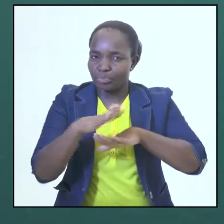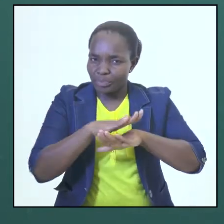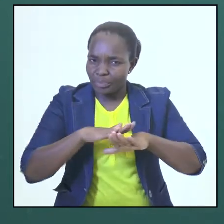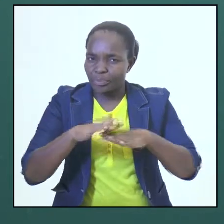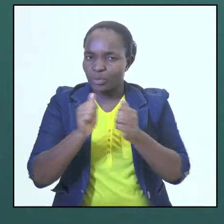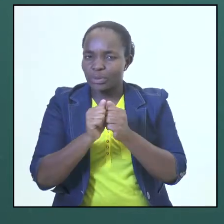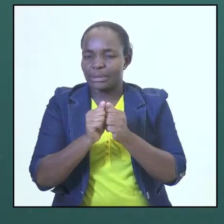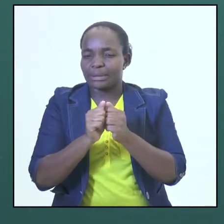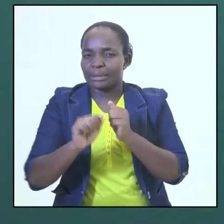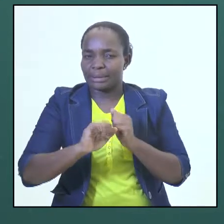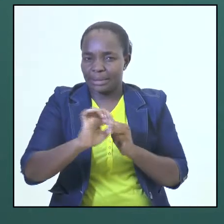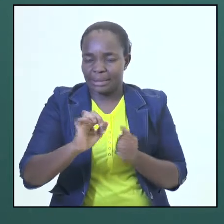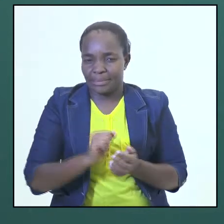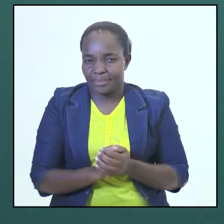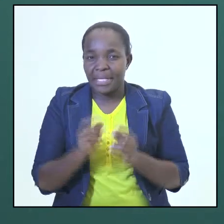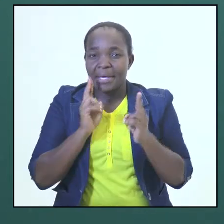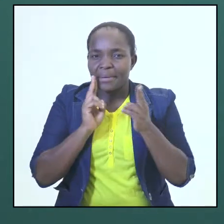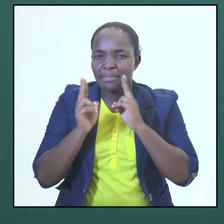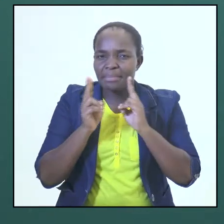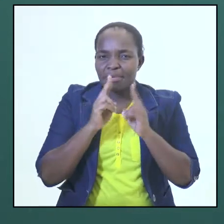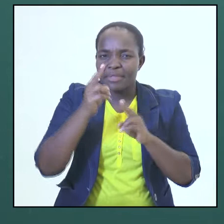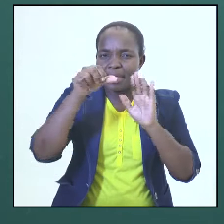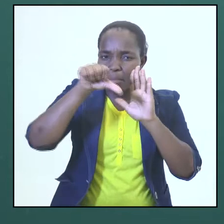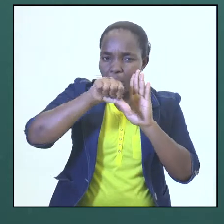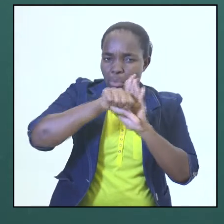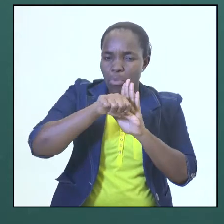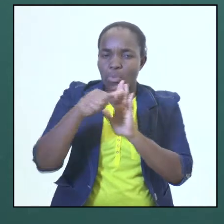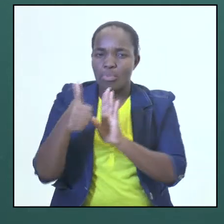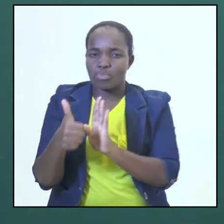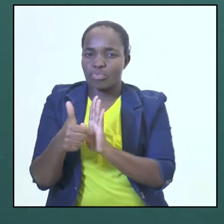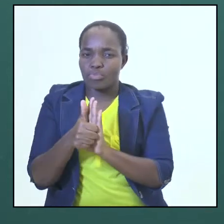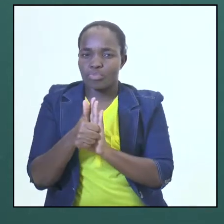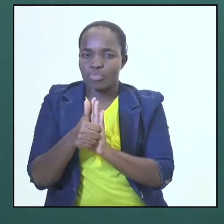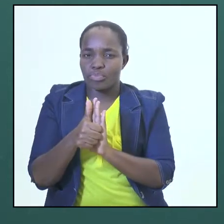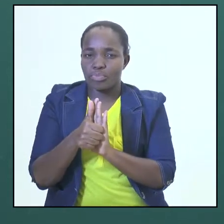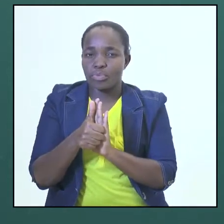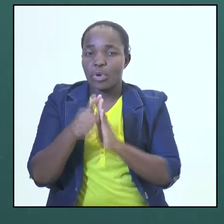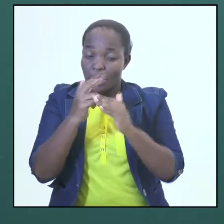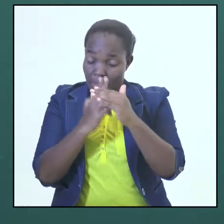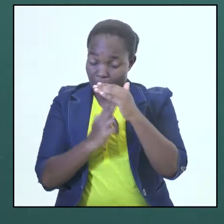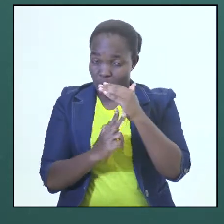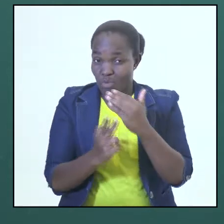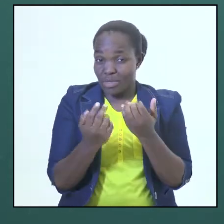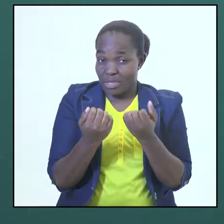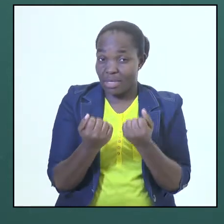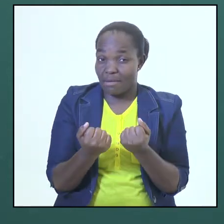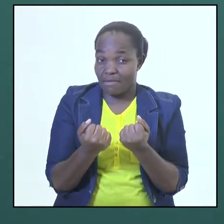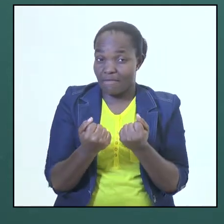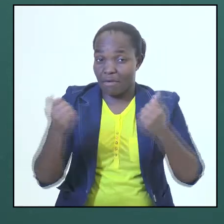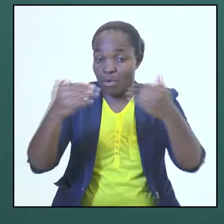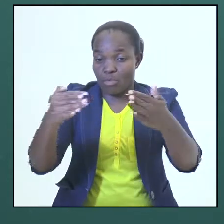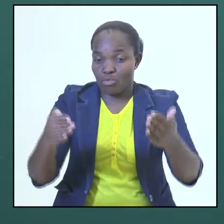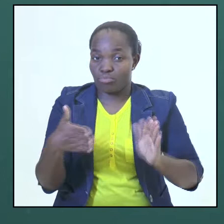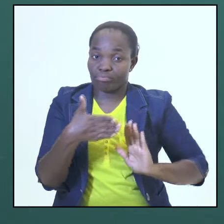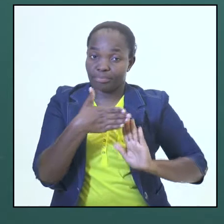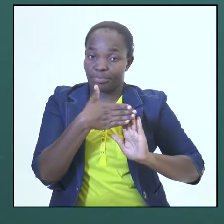resources. Discuss the advantages and disadvantages that tourism may have for conservation.